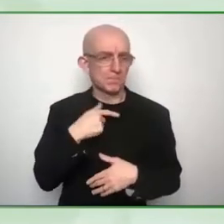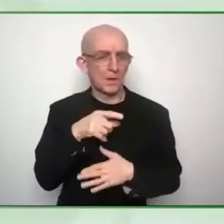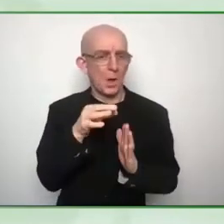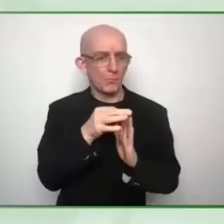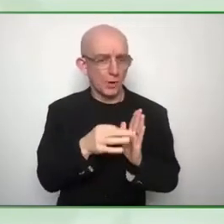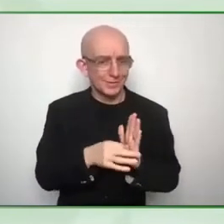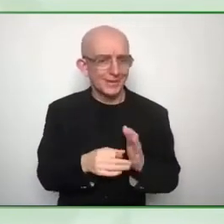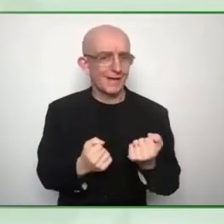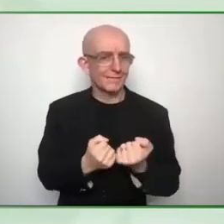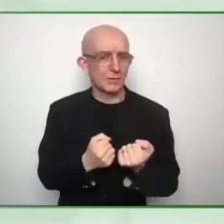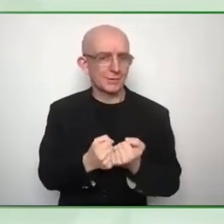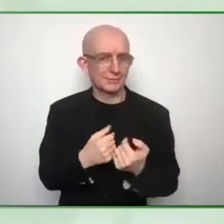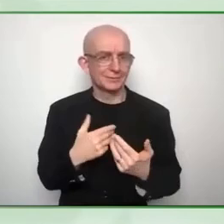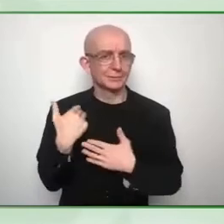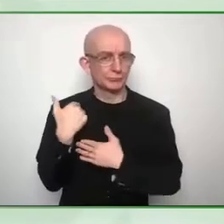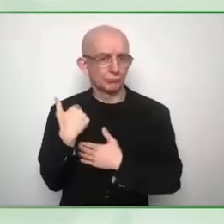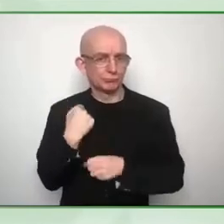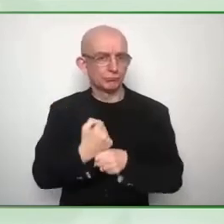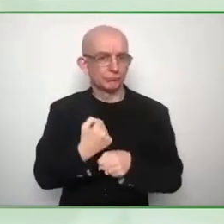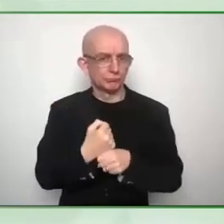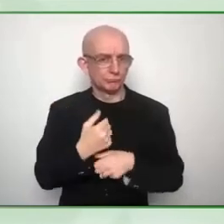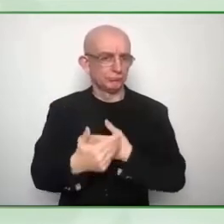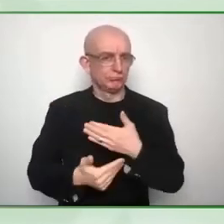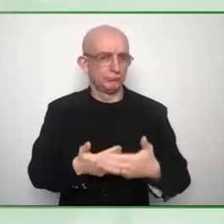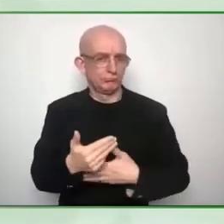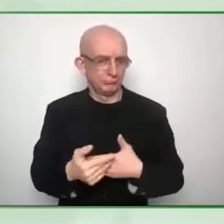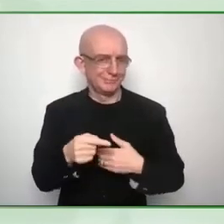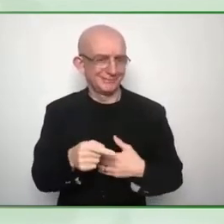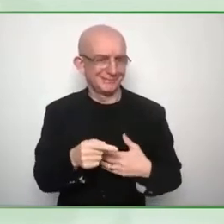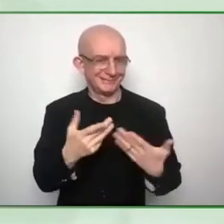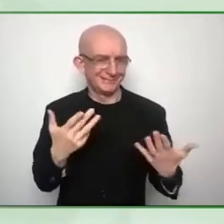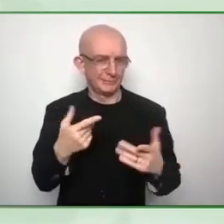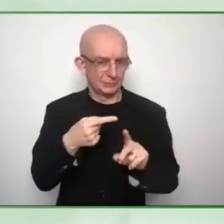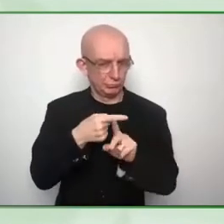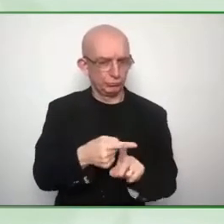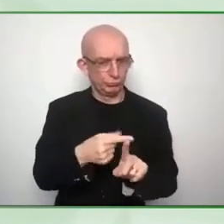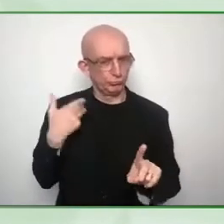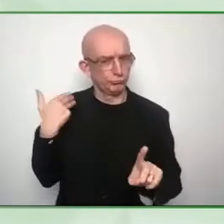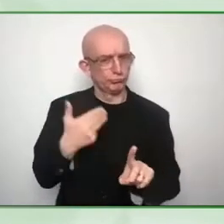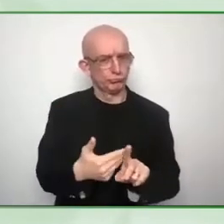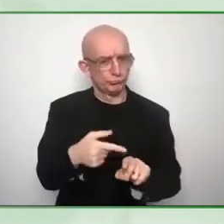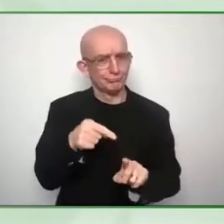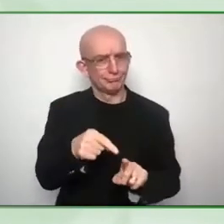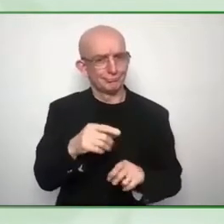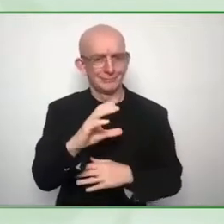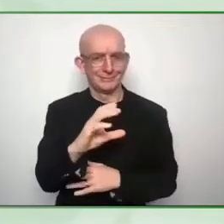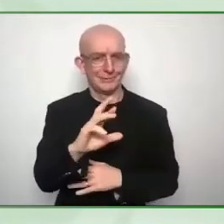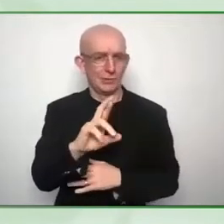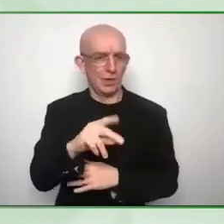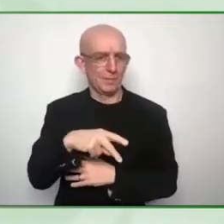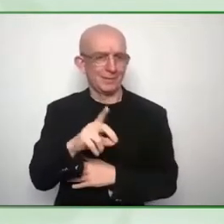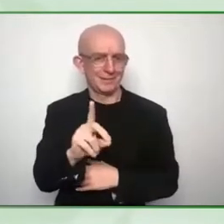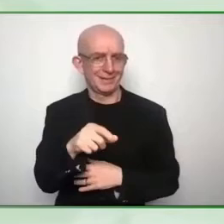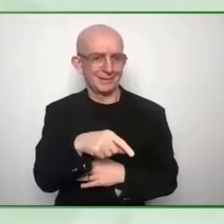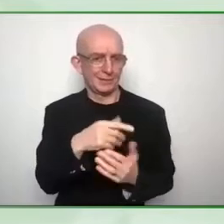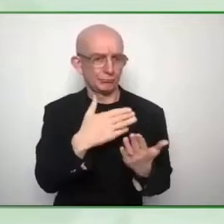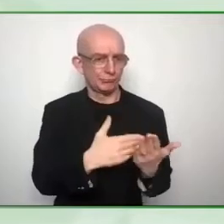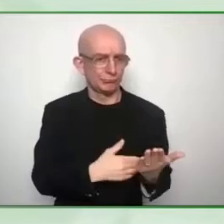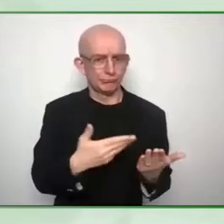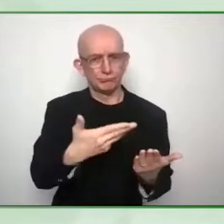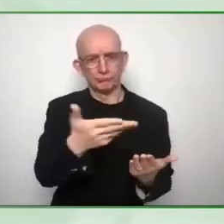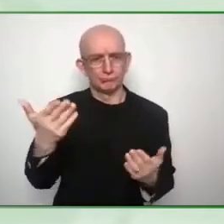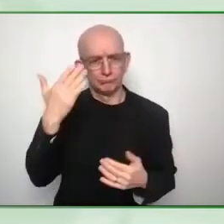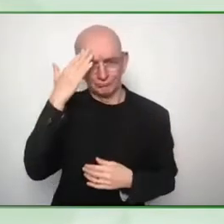SDGs. And Amy and I are about the same age, and we're not going to retire for about 50 more years because there's so much work to